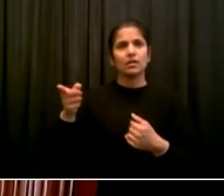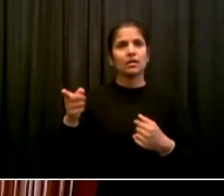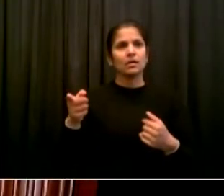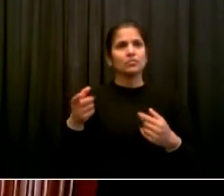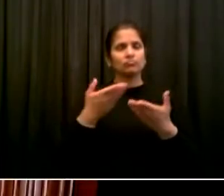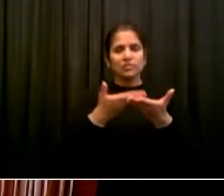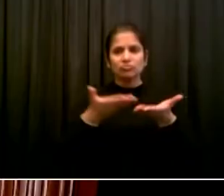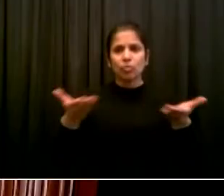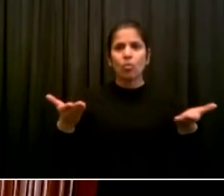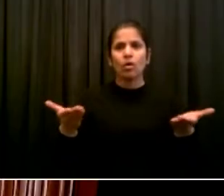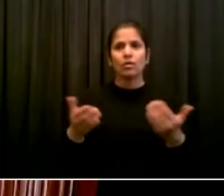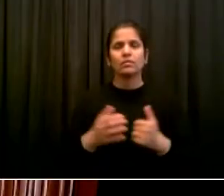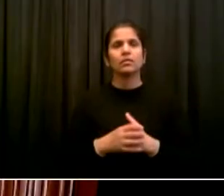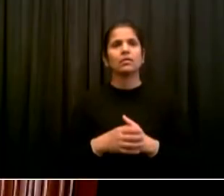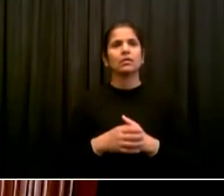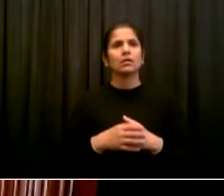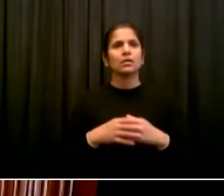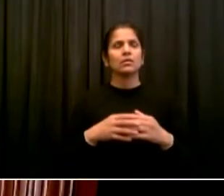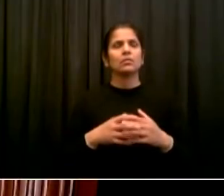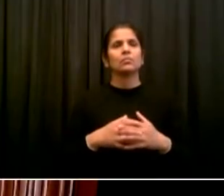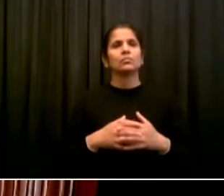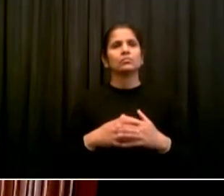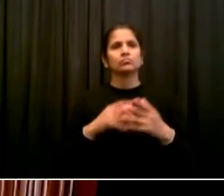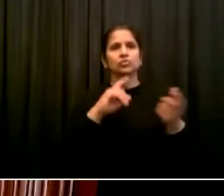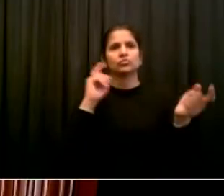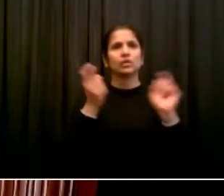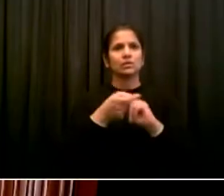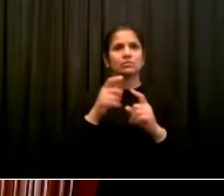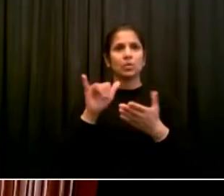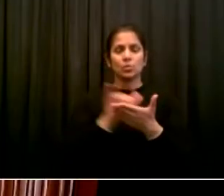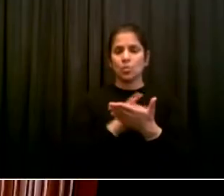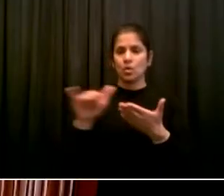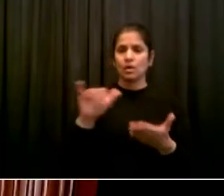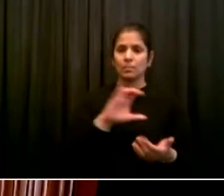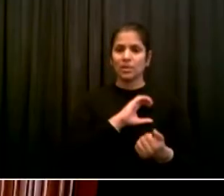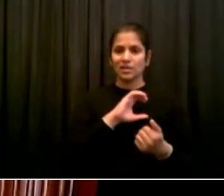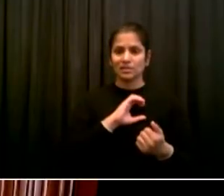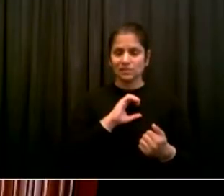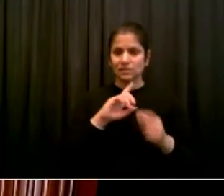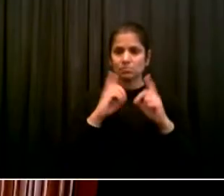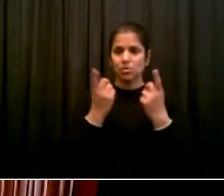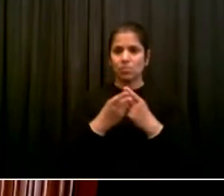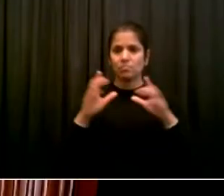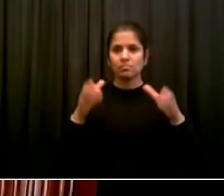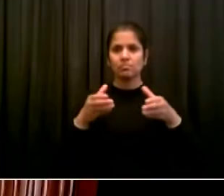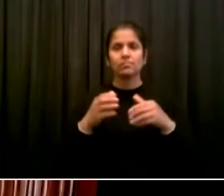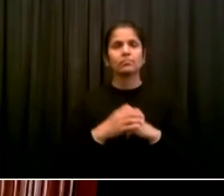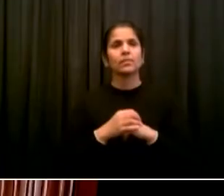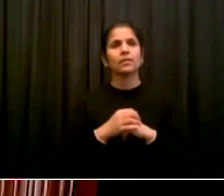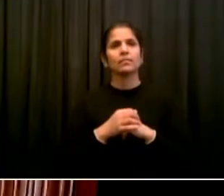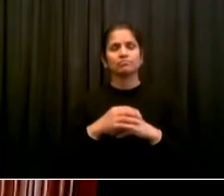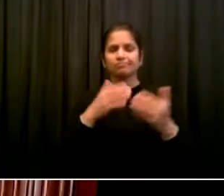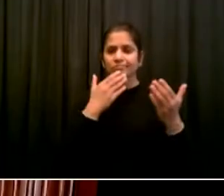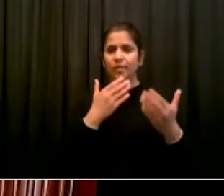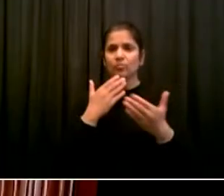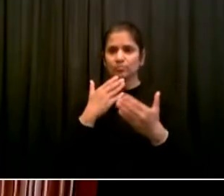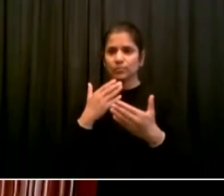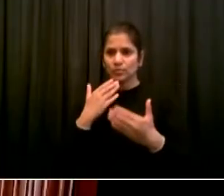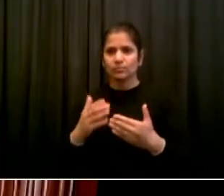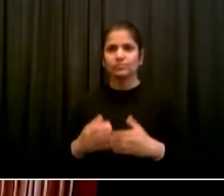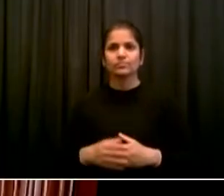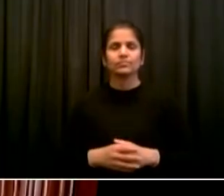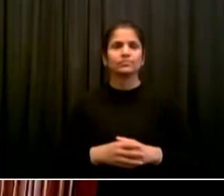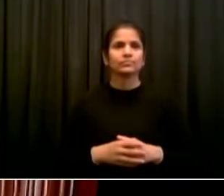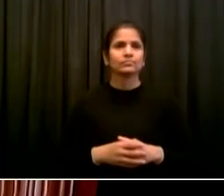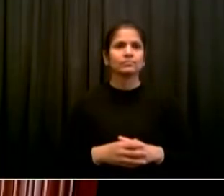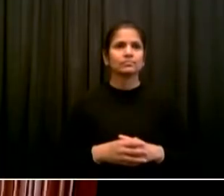reimagining policing within the NYPD. So I'm grateful for the chance that as we're going through a process to